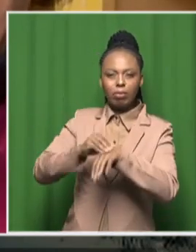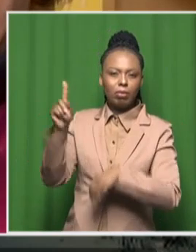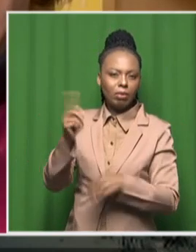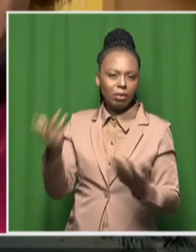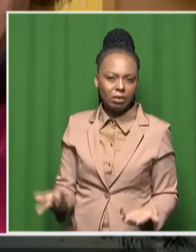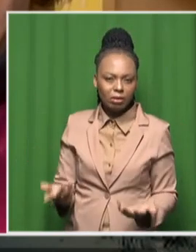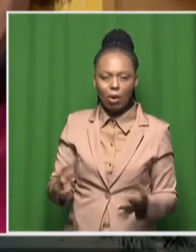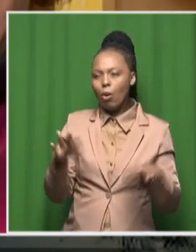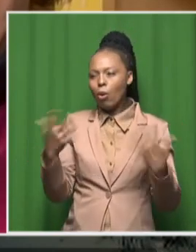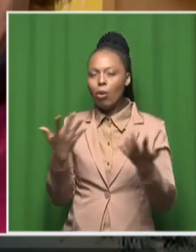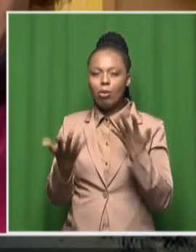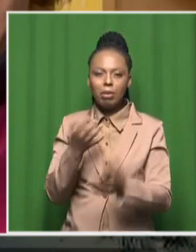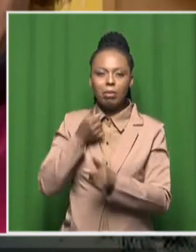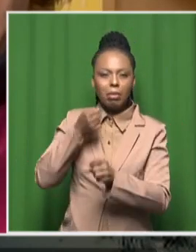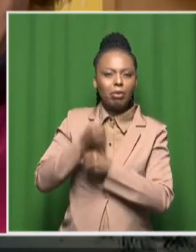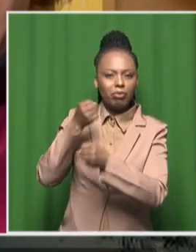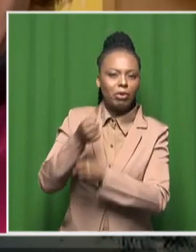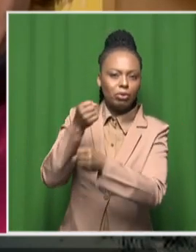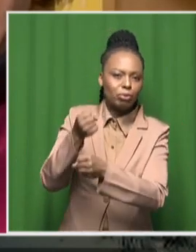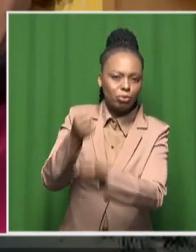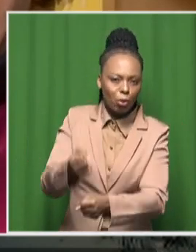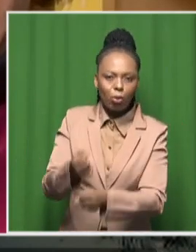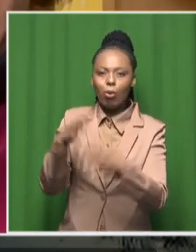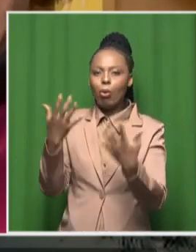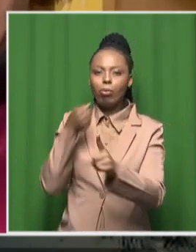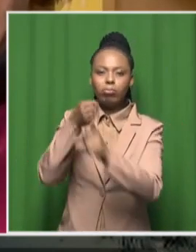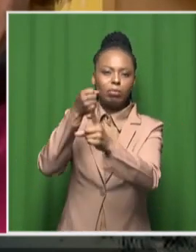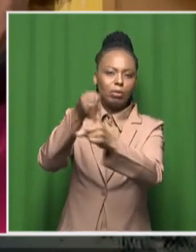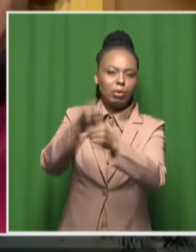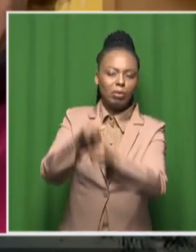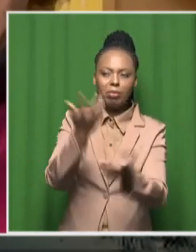it be the manifestation of South Africa as a patriarchal society?